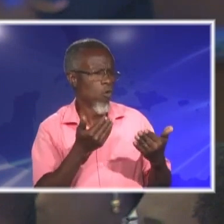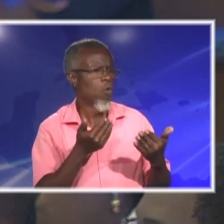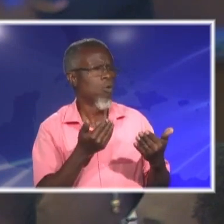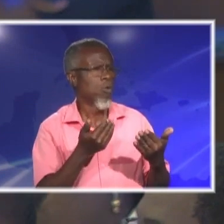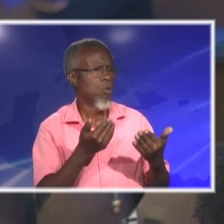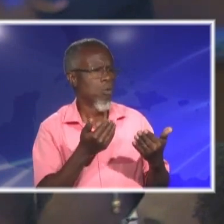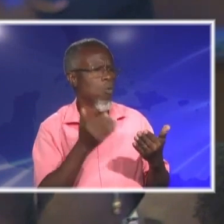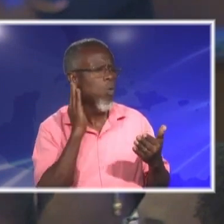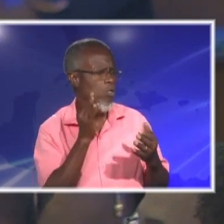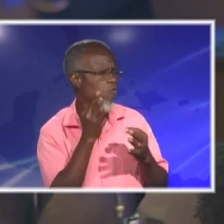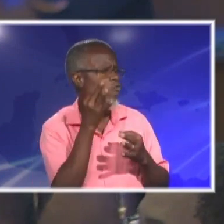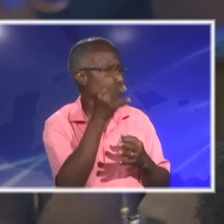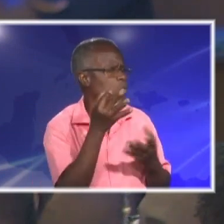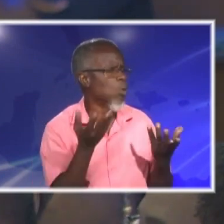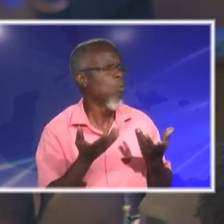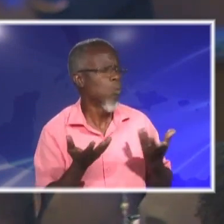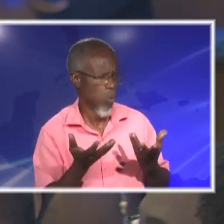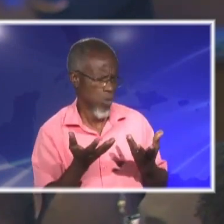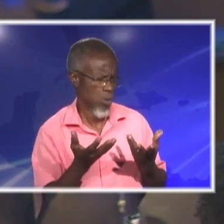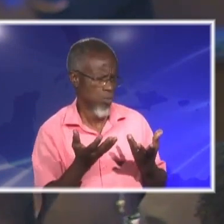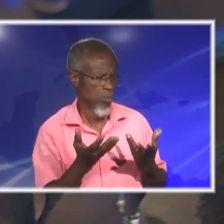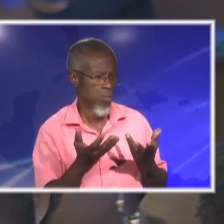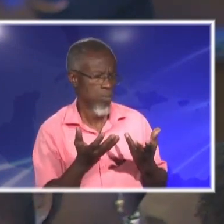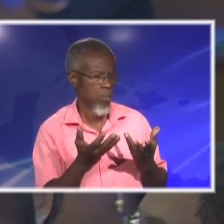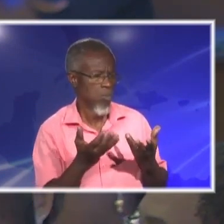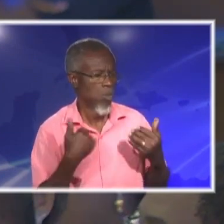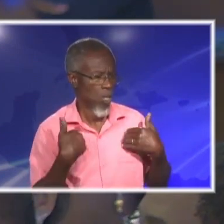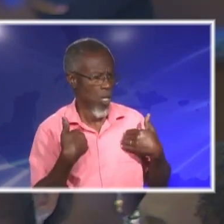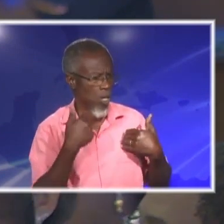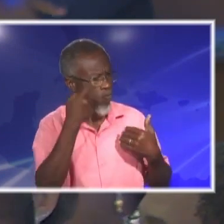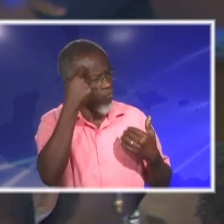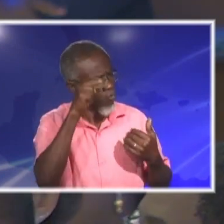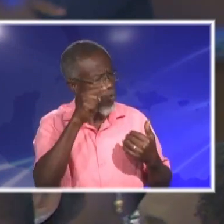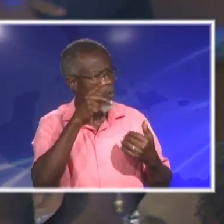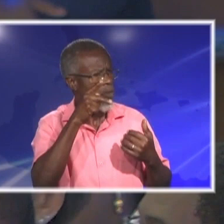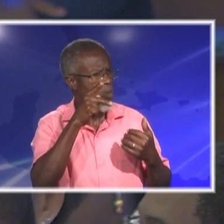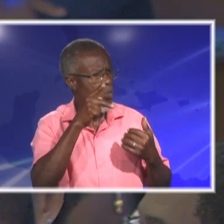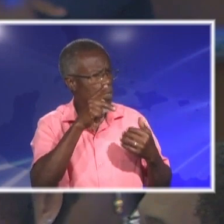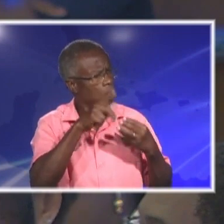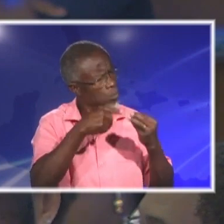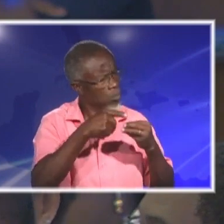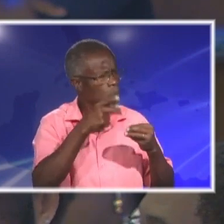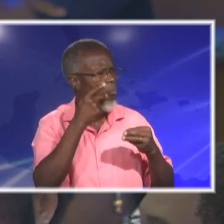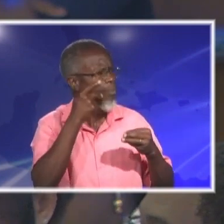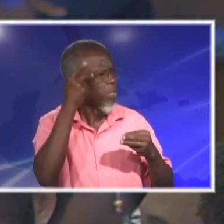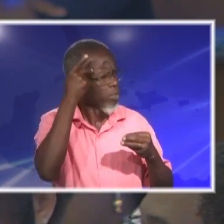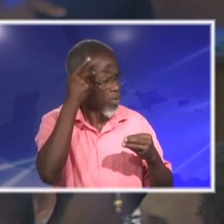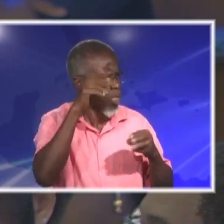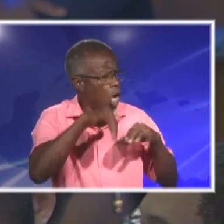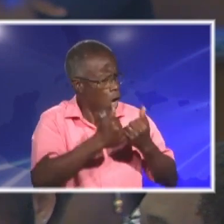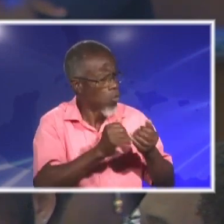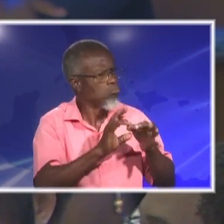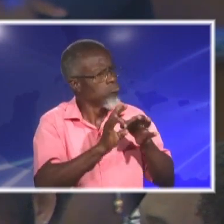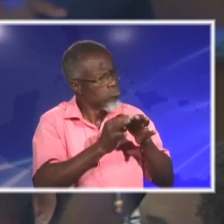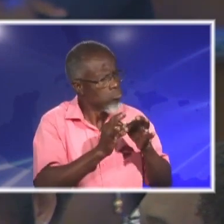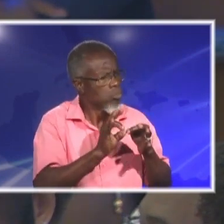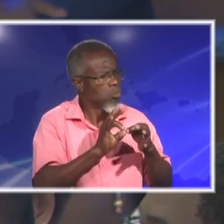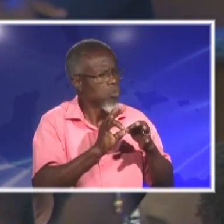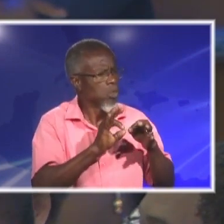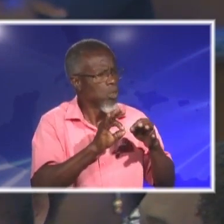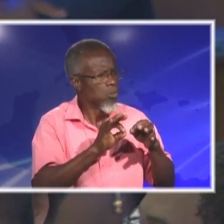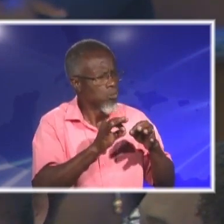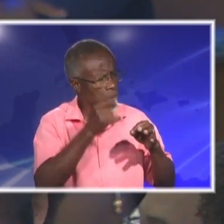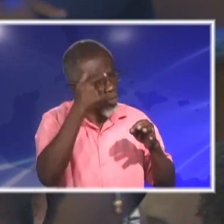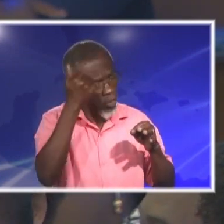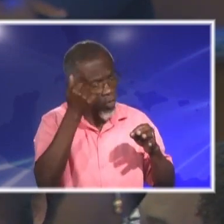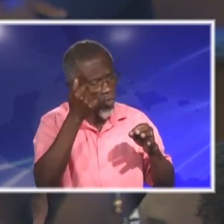your organization specifically as it relates to the issue of parenting, because we all are aware that the root cause,